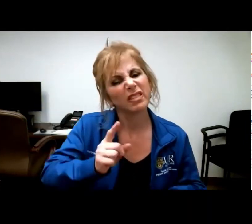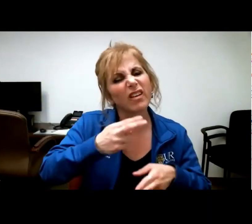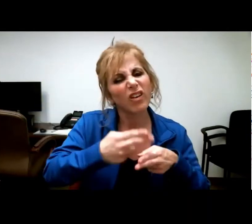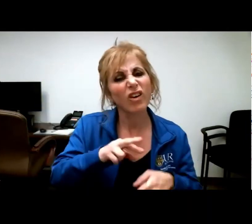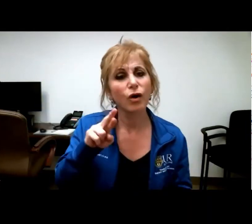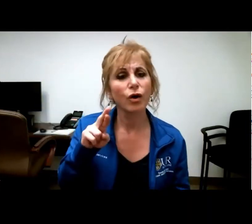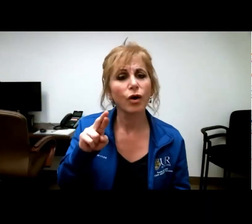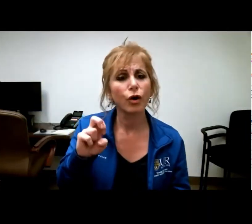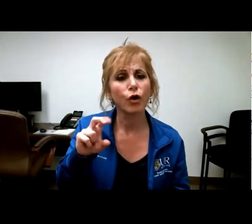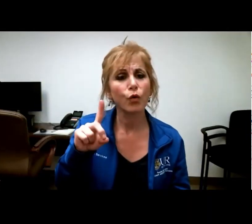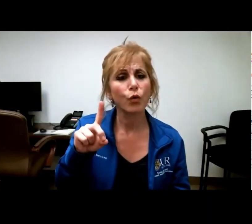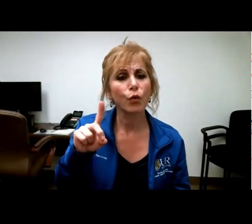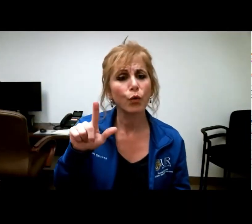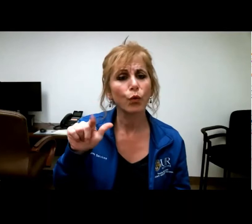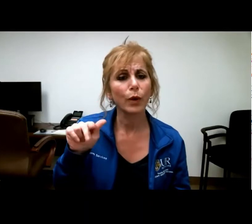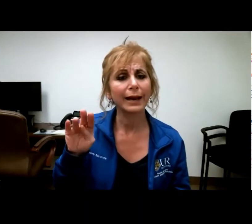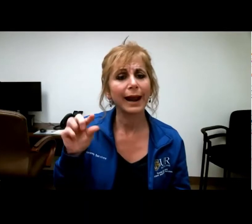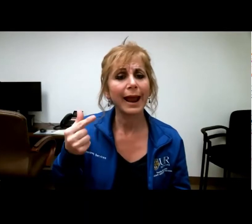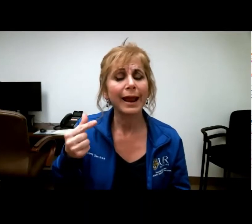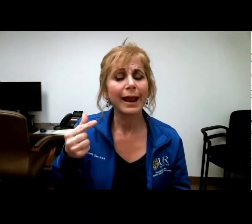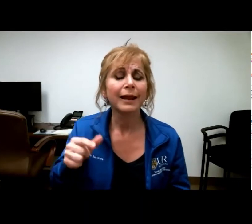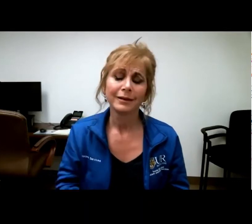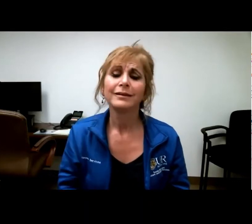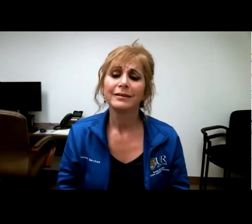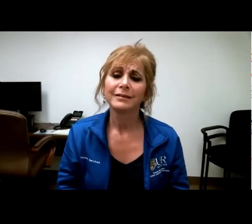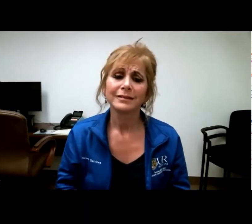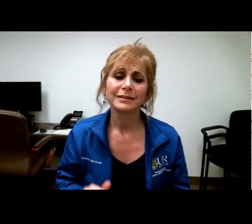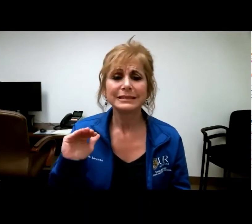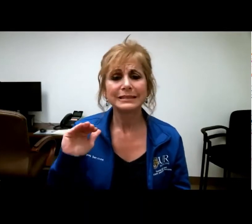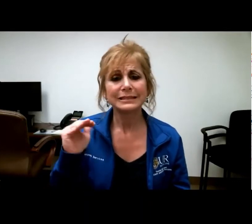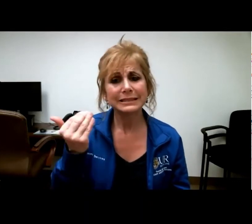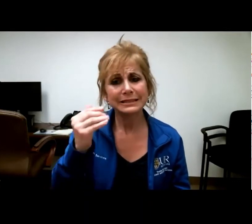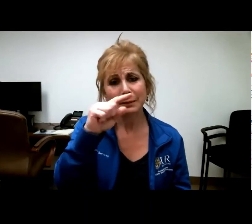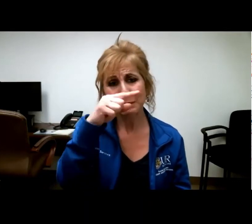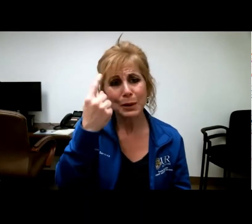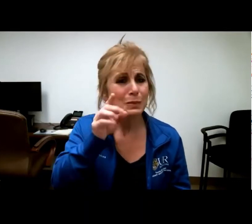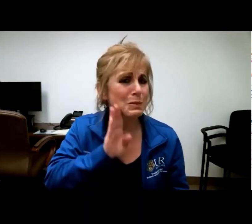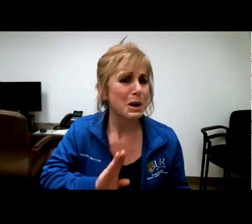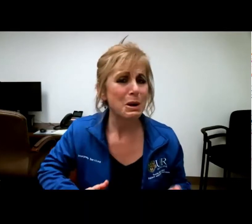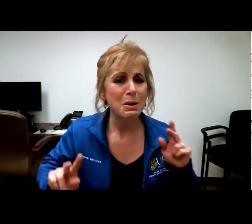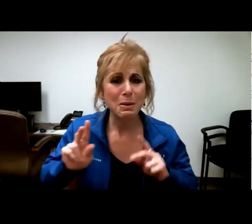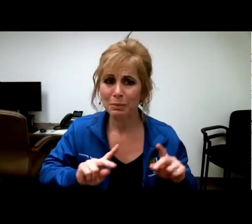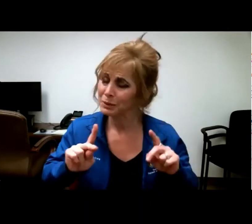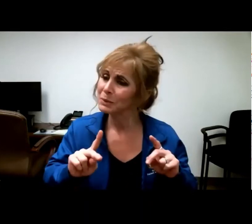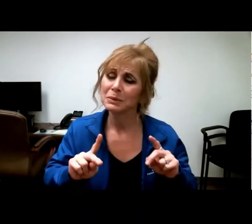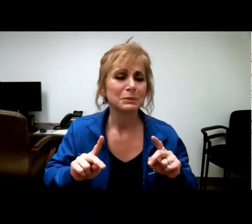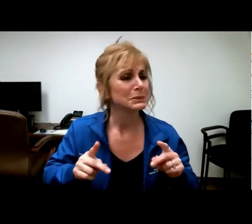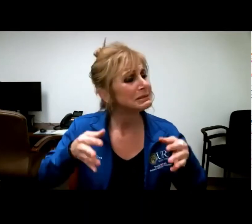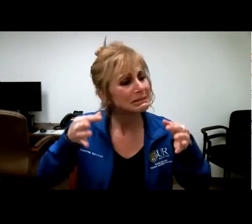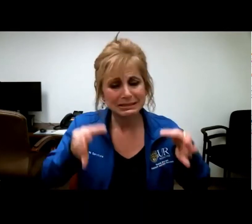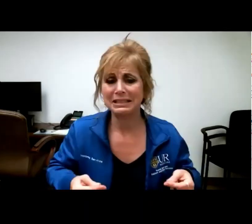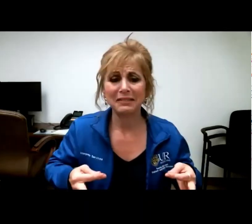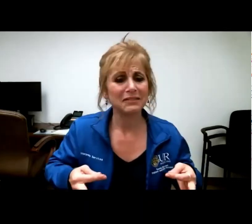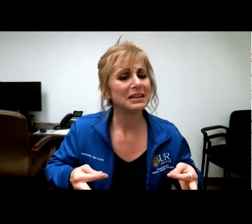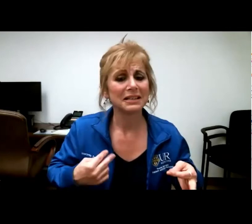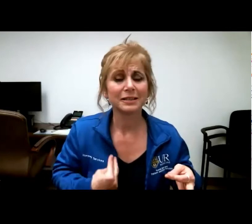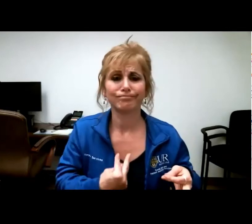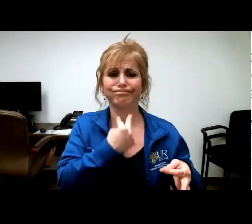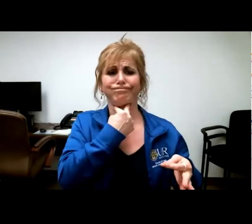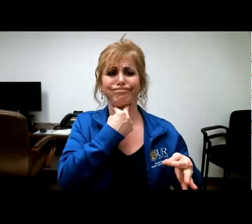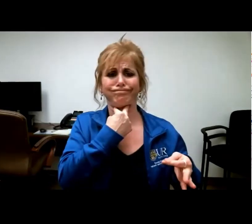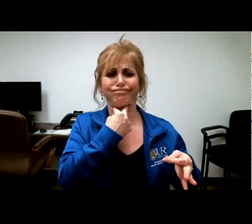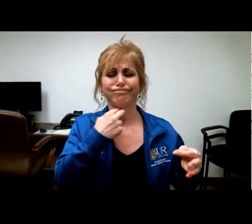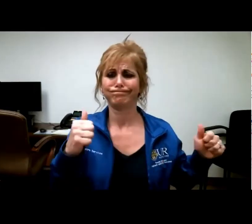mostly African American and Latino people, but there are differences, however, between the two groups.